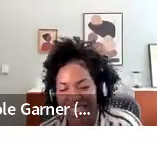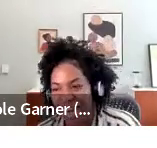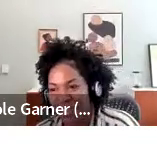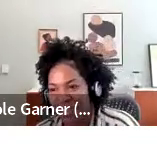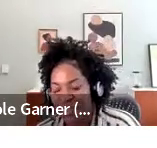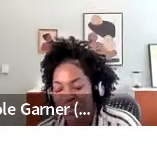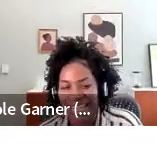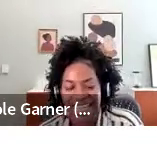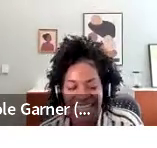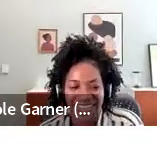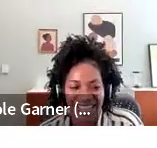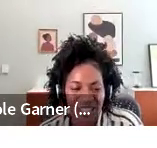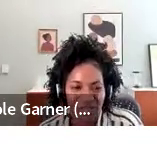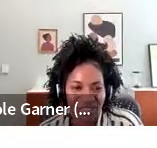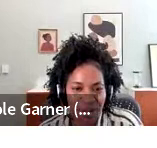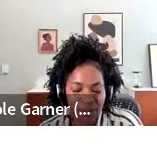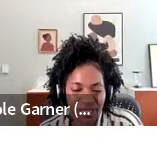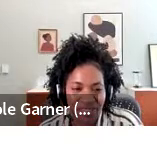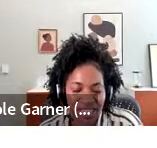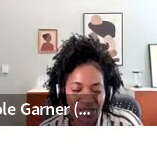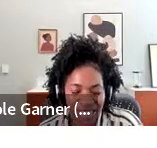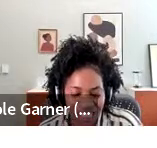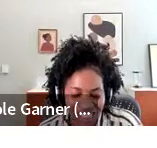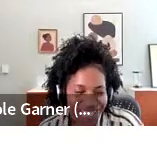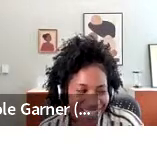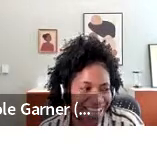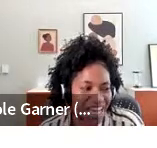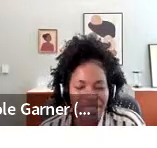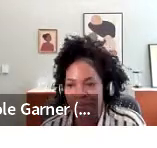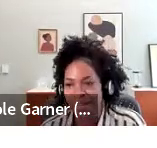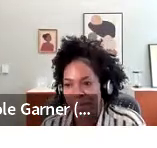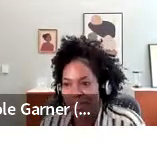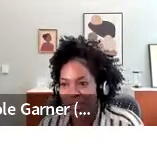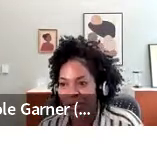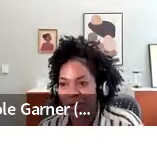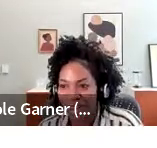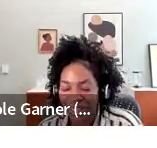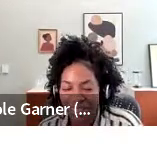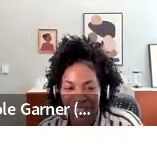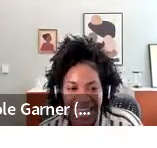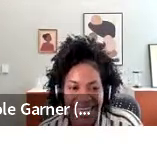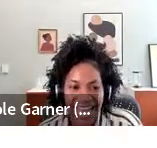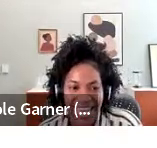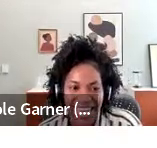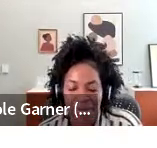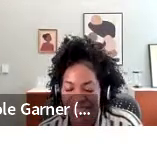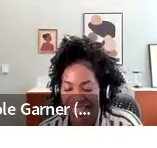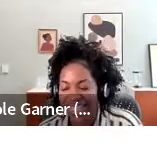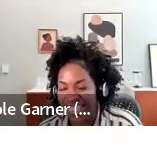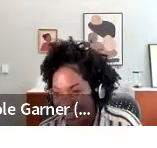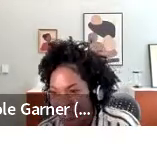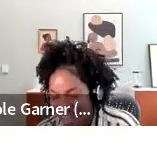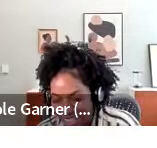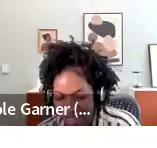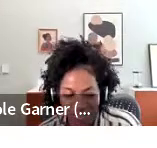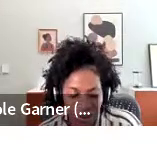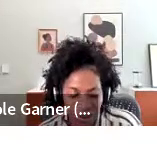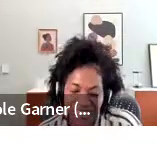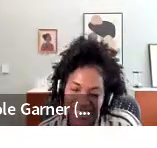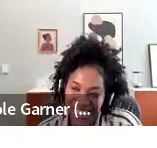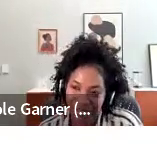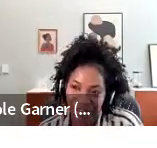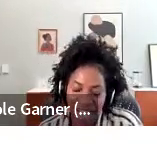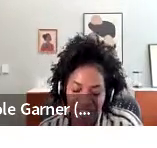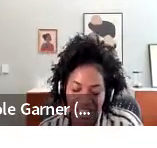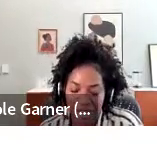to be here this afternoon, and thank you for that lovely introduction. Again, my name is Nicole Garner, and I am the Executive Director